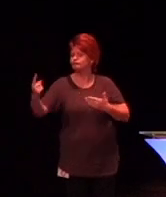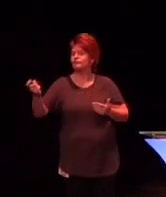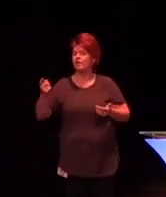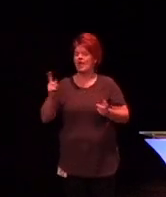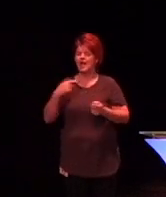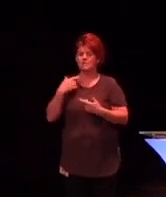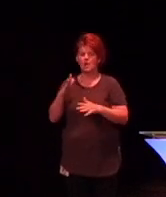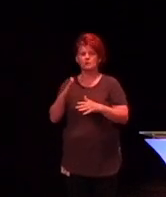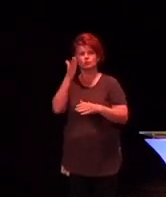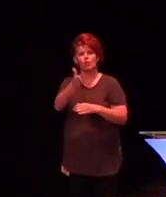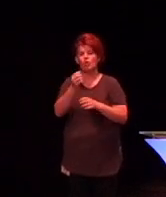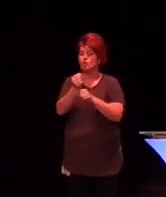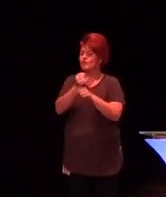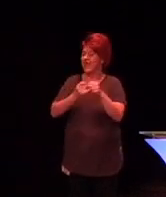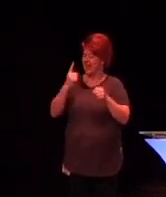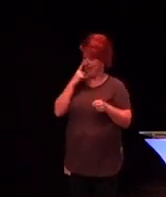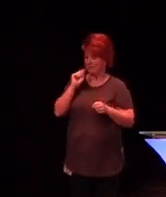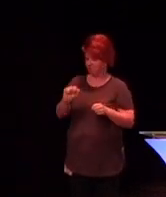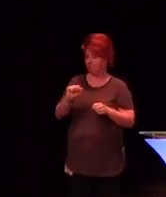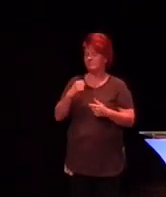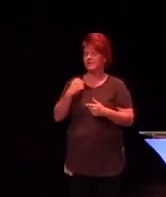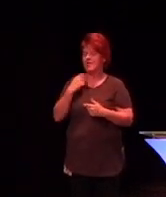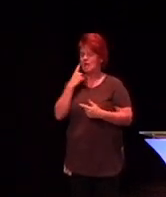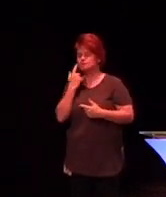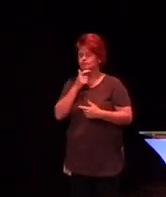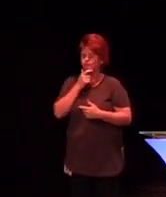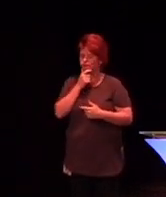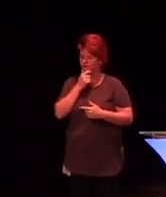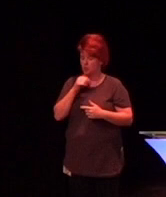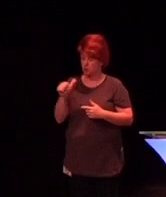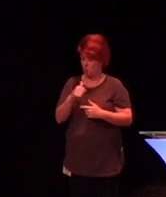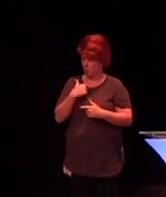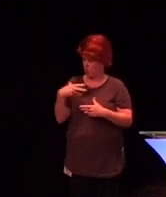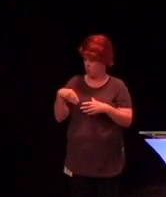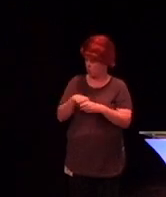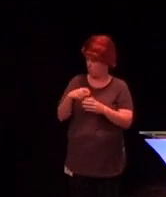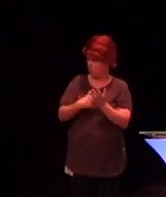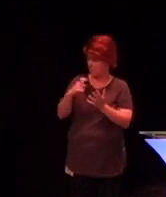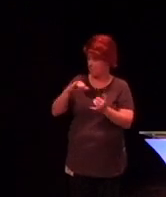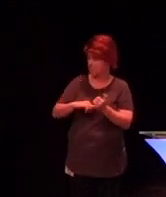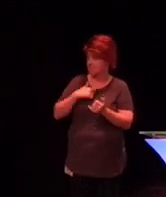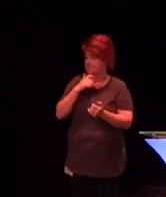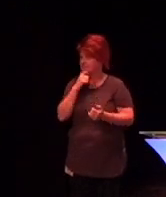And then got work every now and then. And I got into an organisation called Grey Eye.